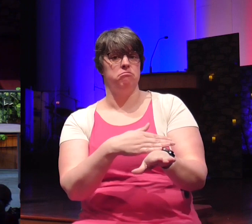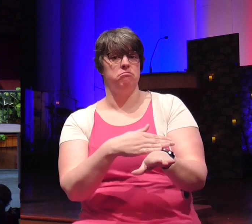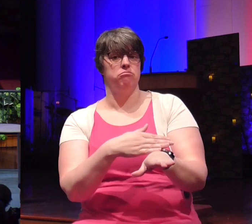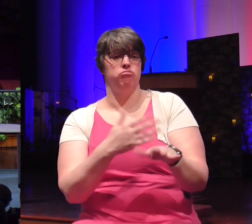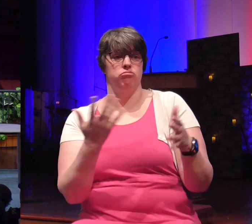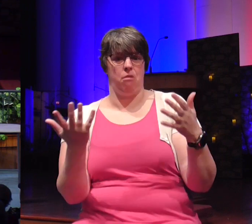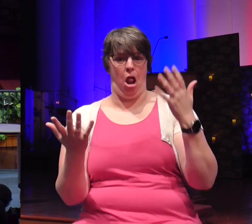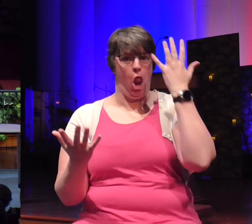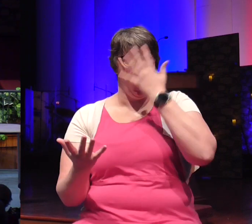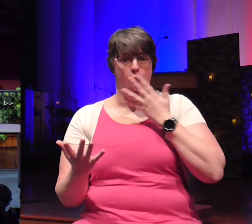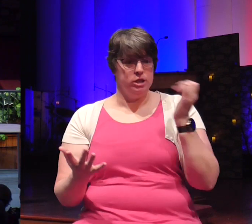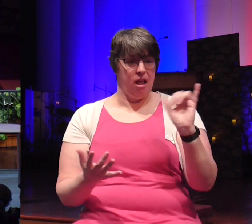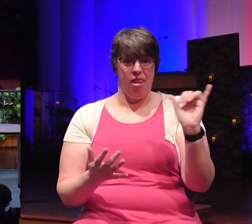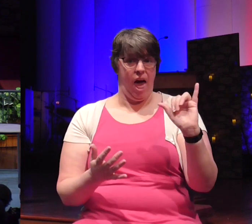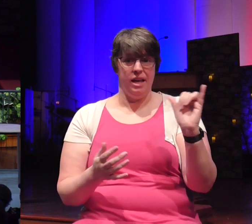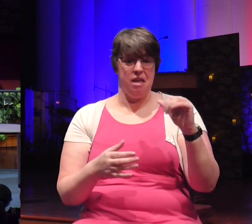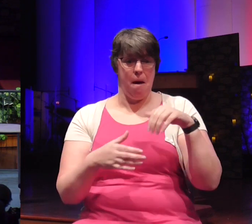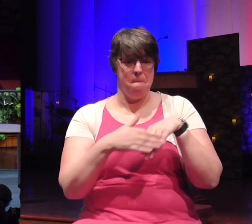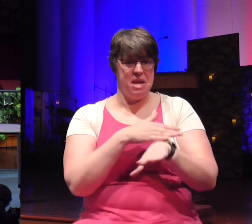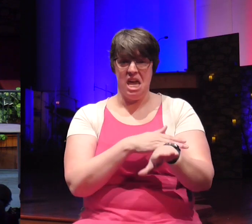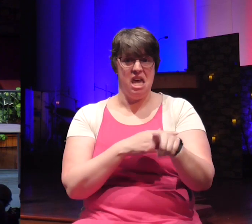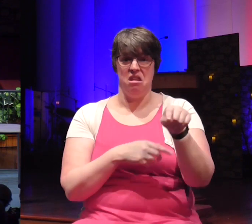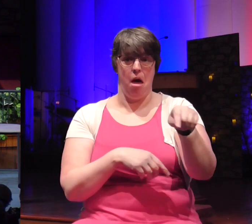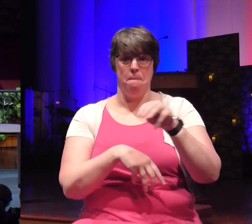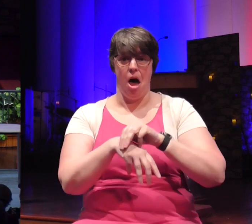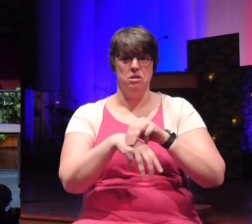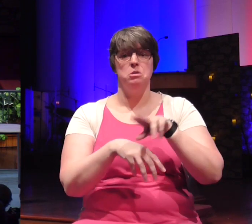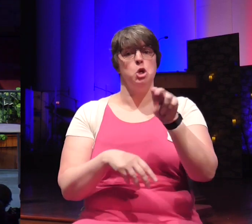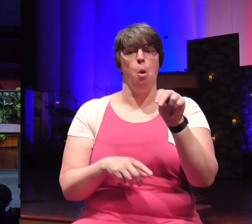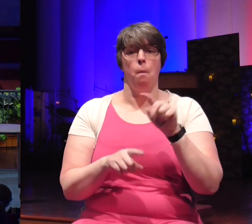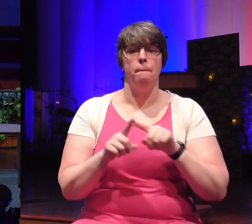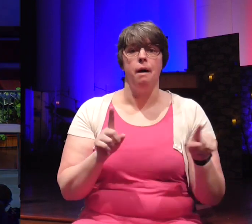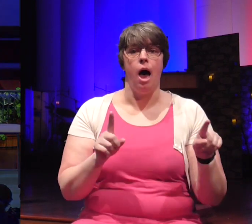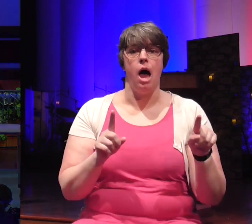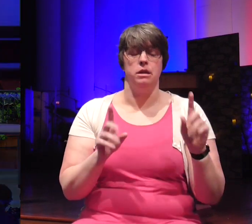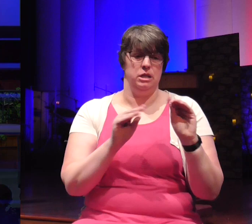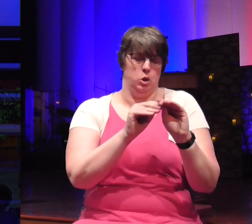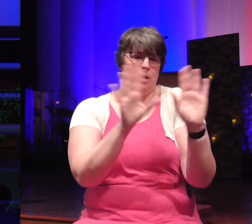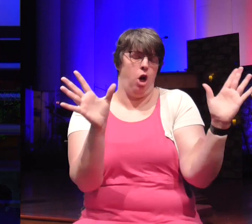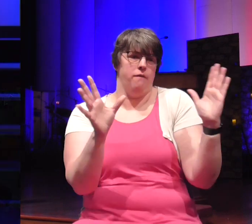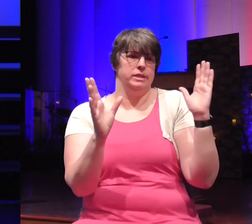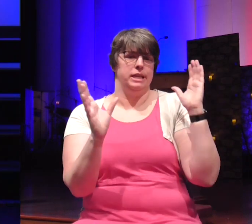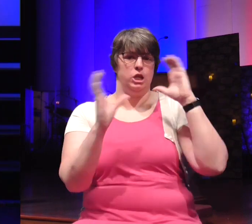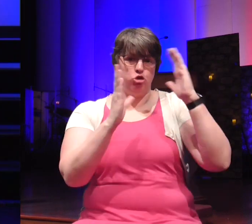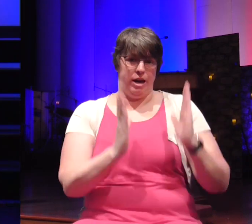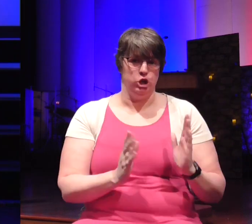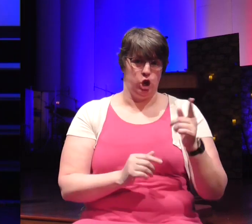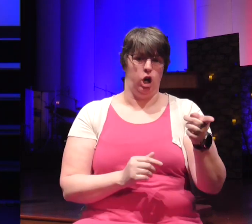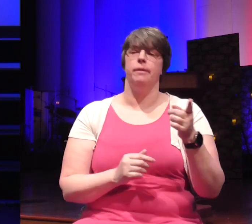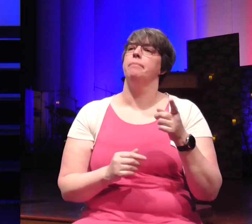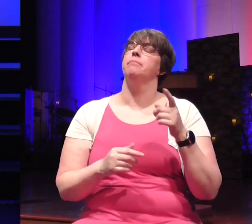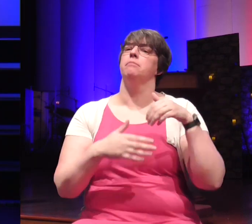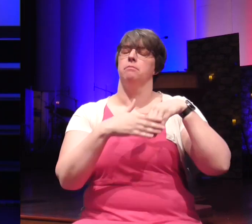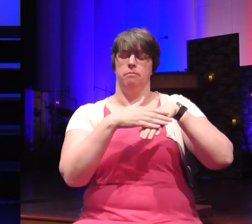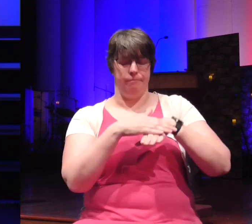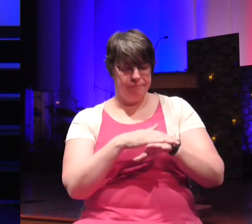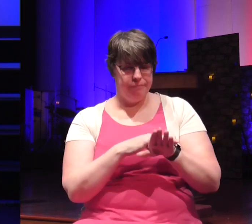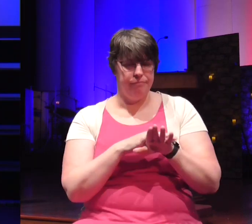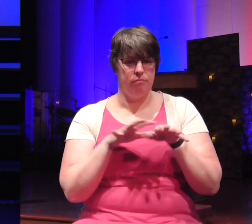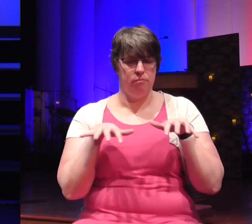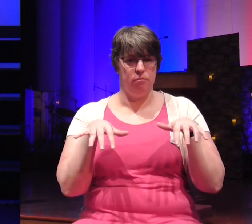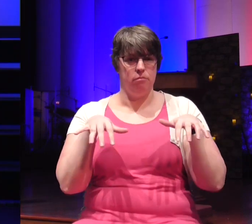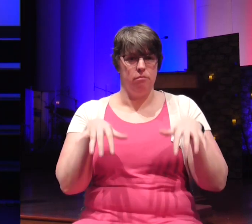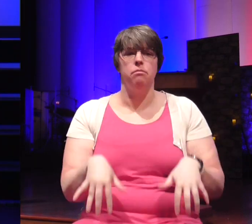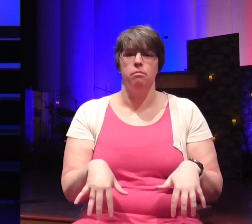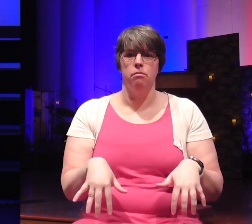look anything like most of the people who were there, and he was obviously a stranger. But he was shocked